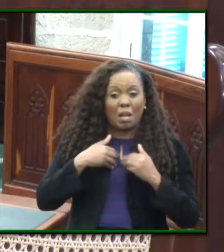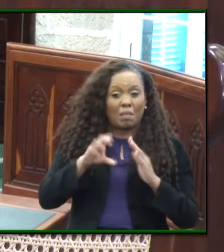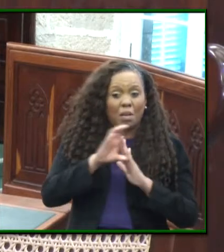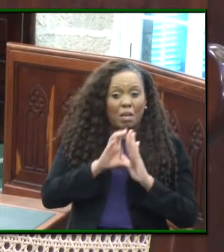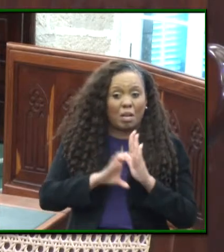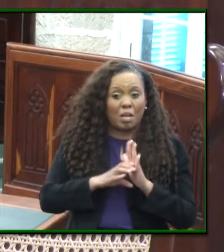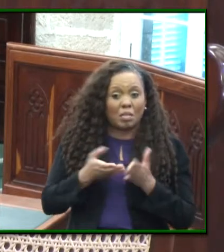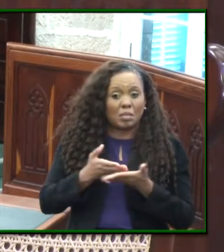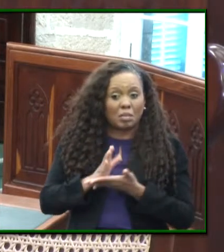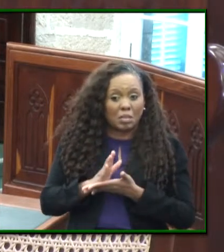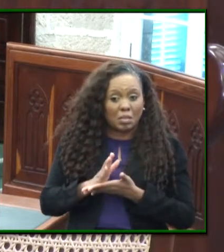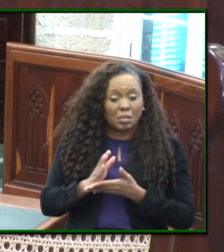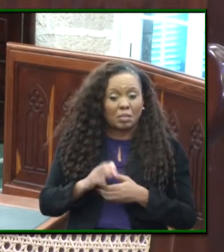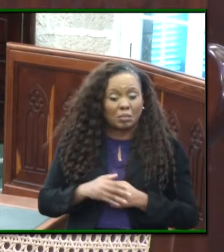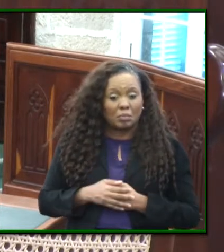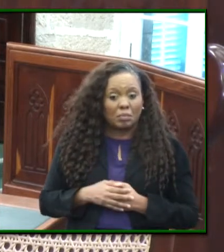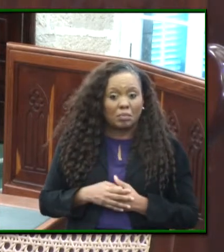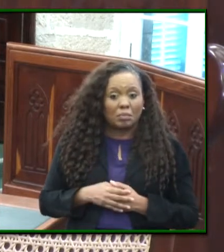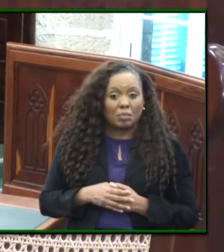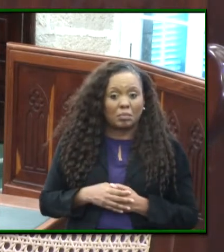I hold is constitutional.